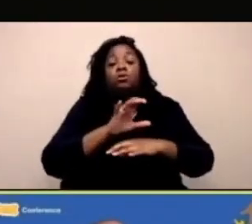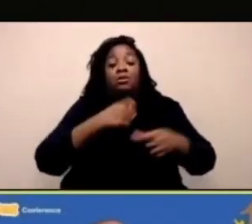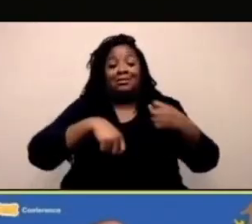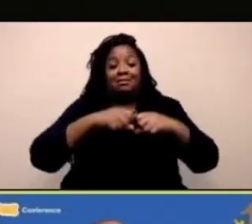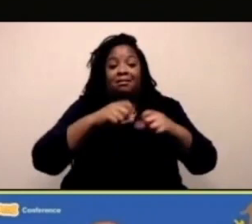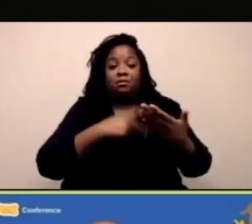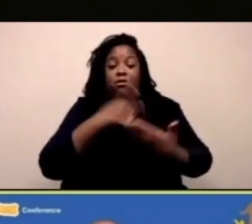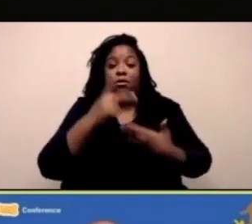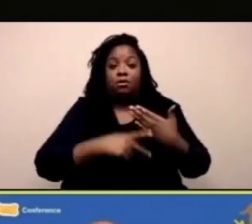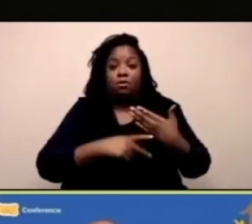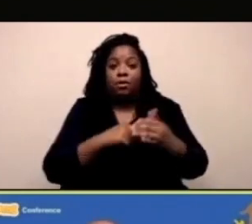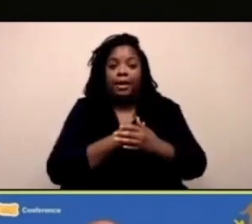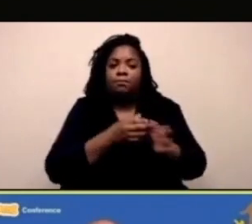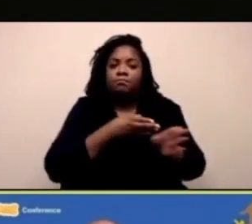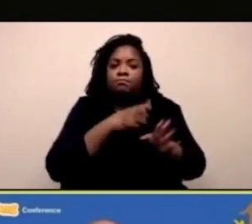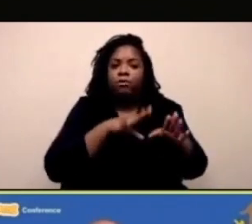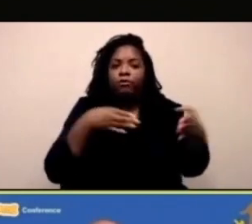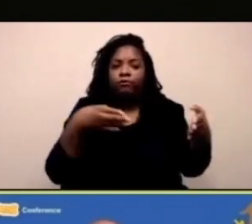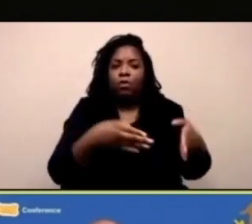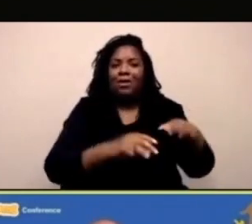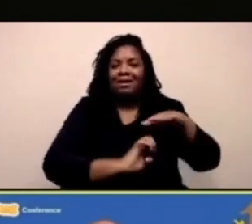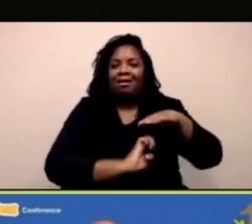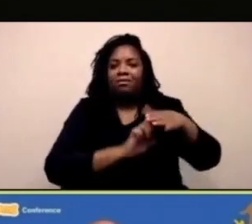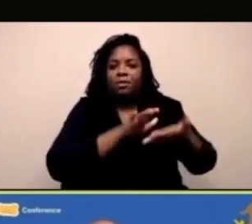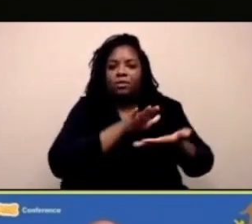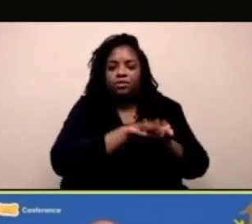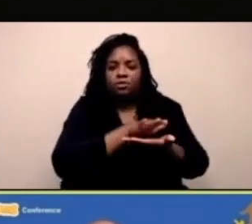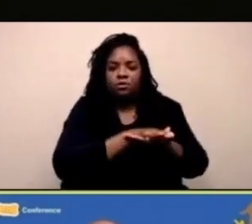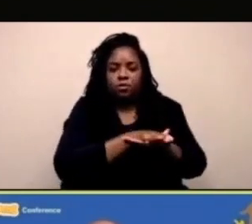and primarily focused on elementary school